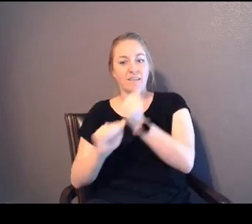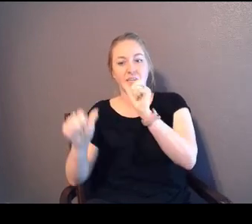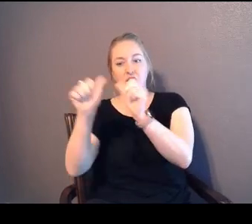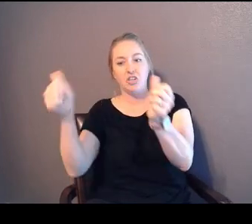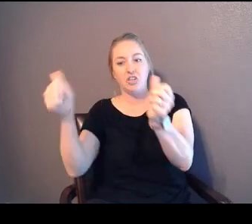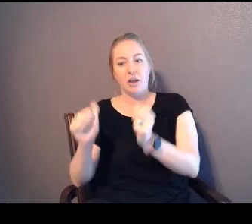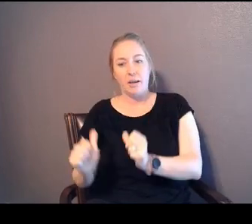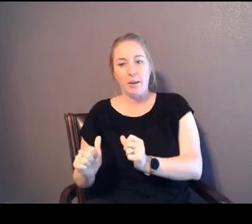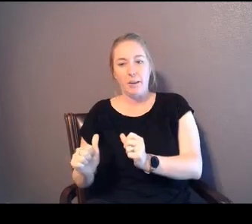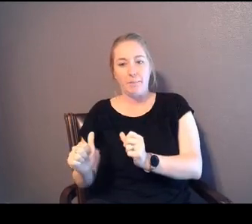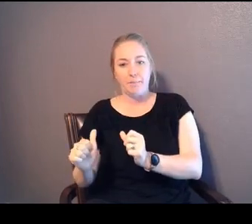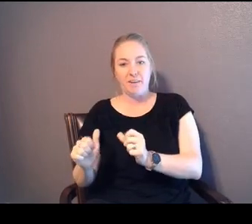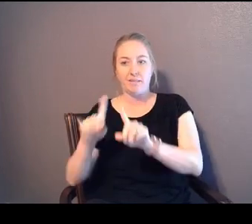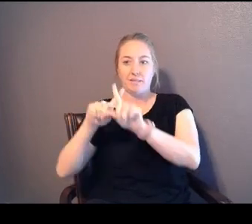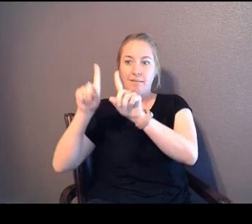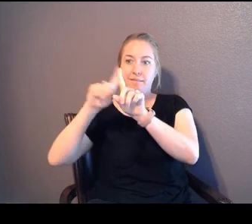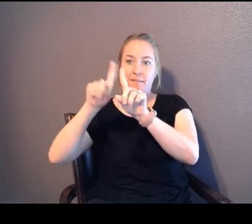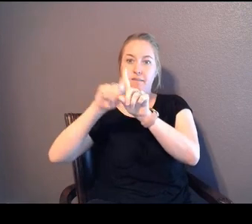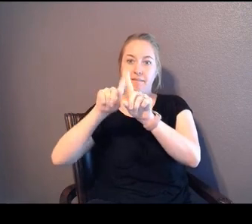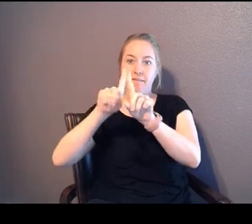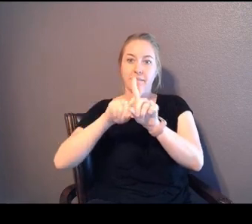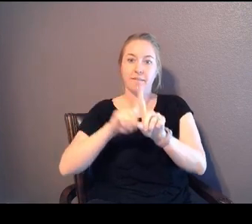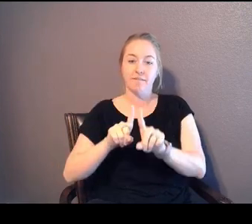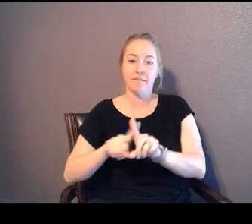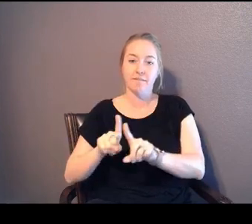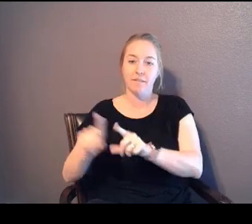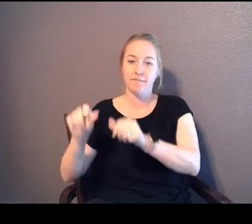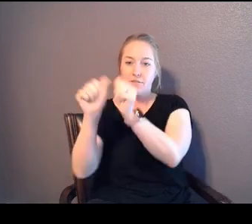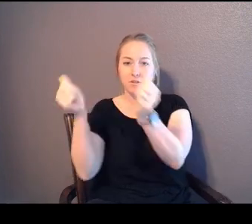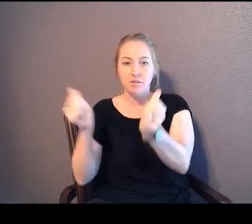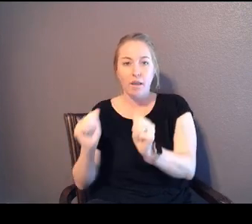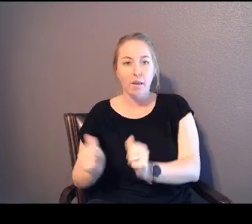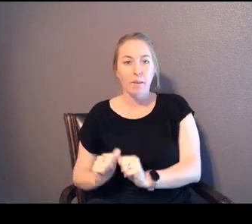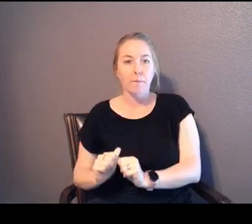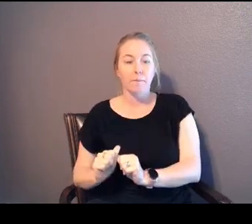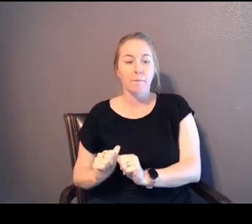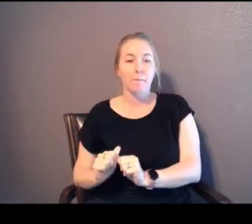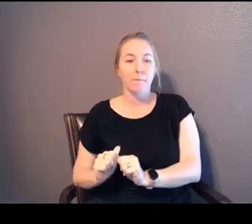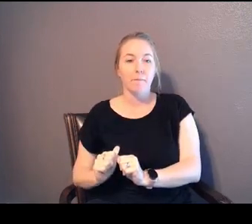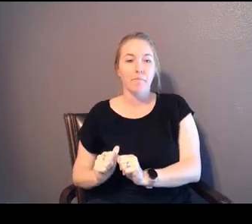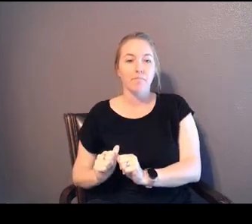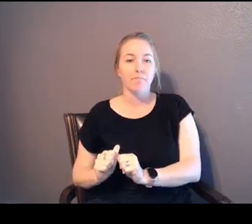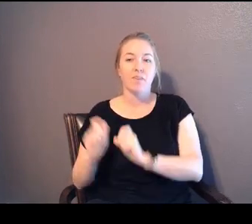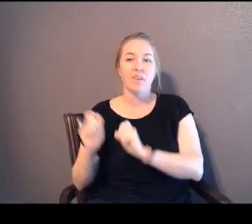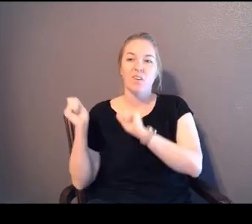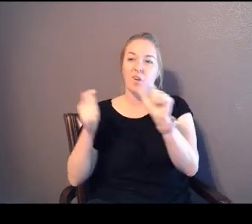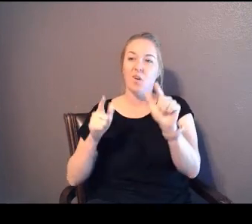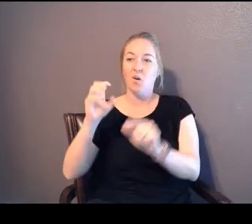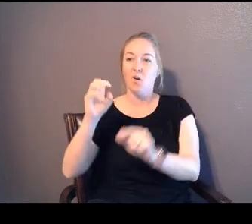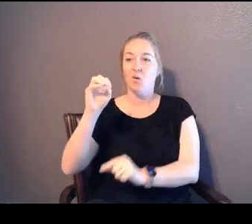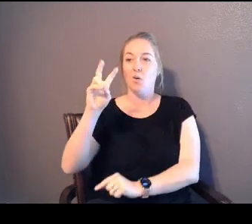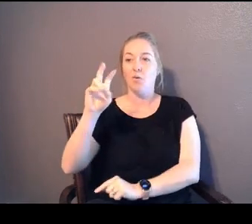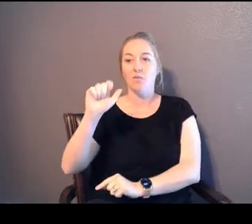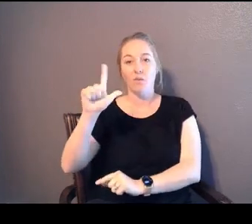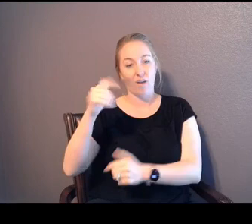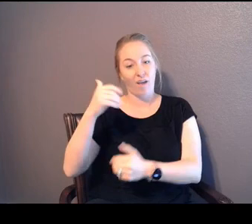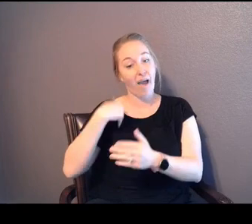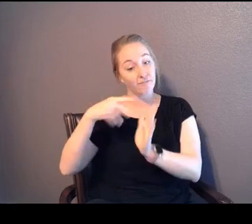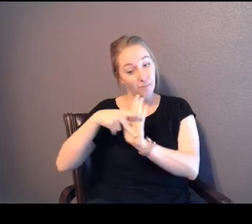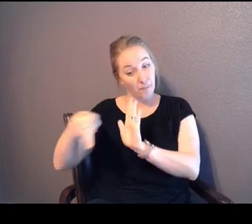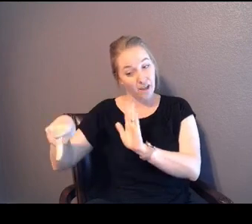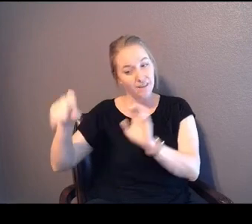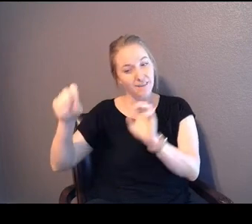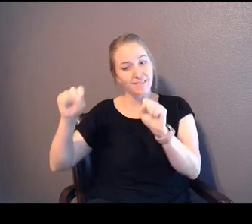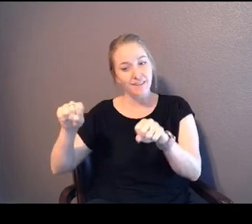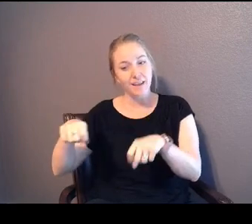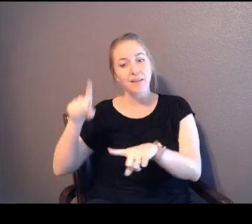different little tiny shape. All these ovals are following a pattern, but each one is different. And